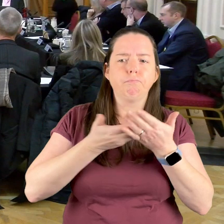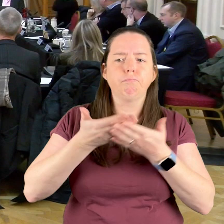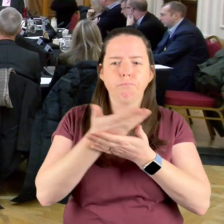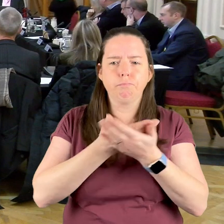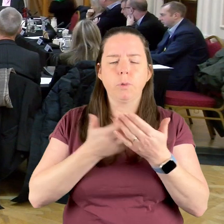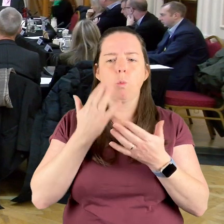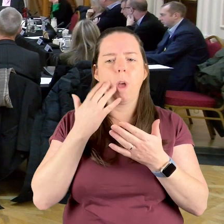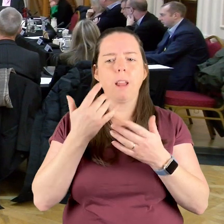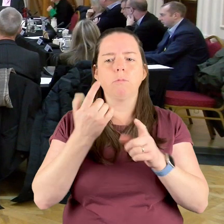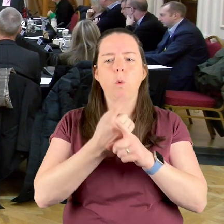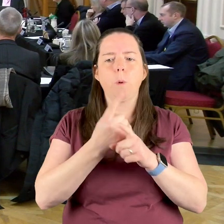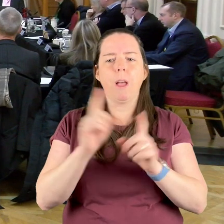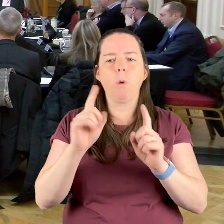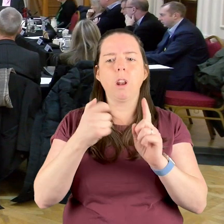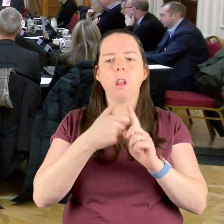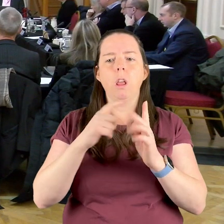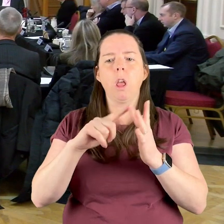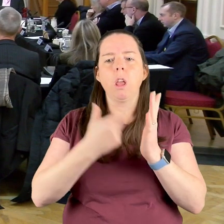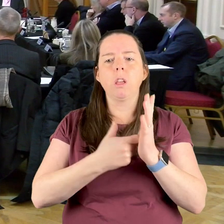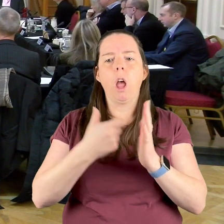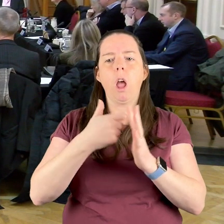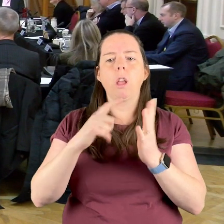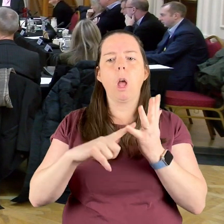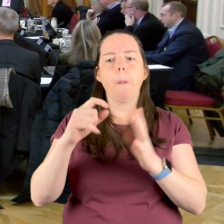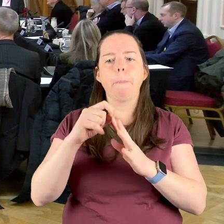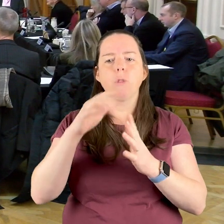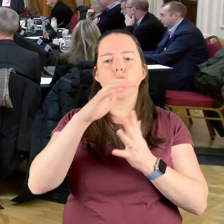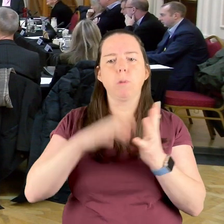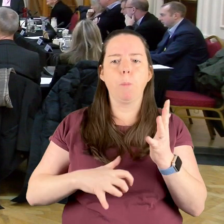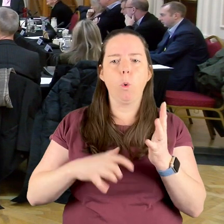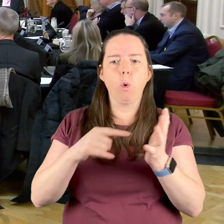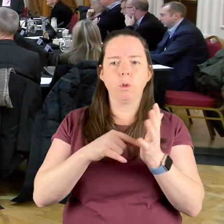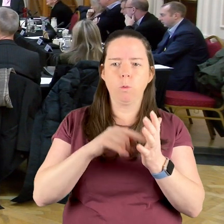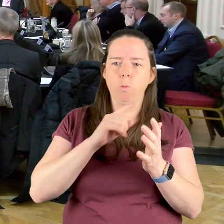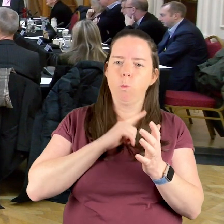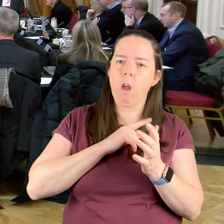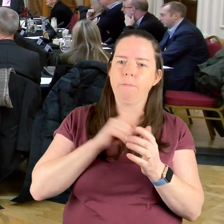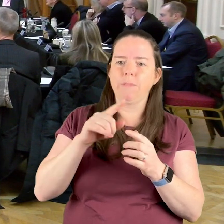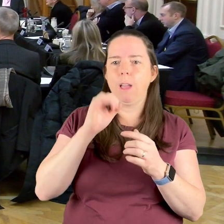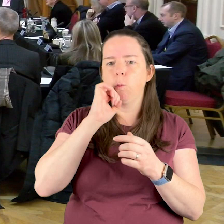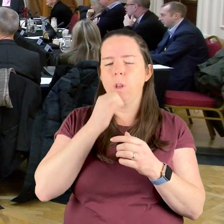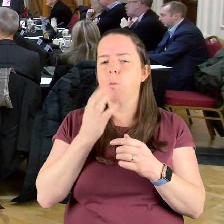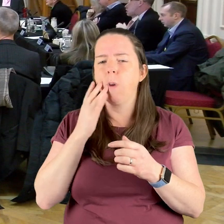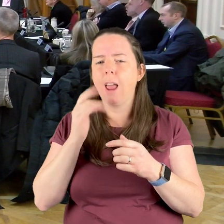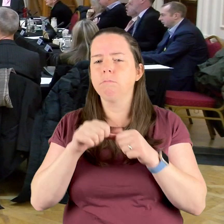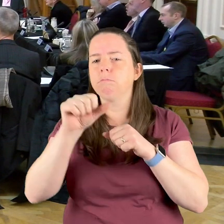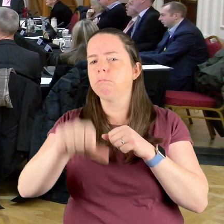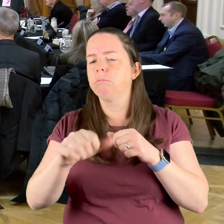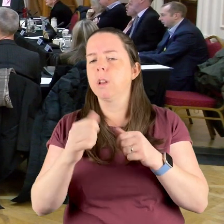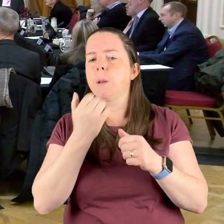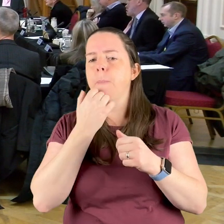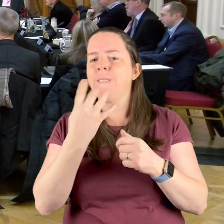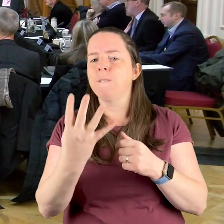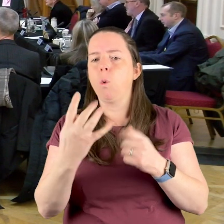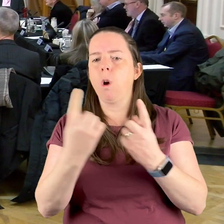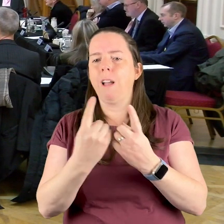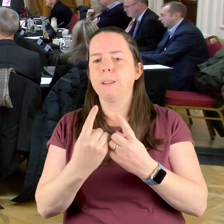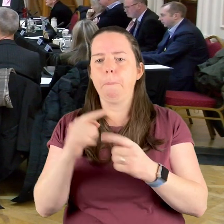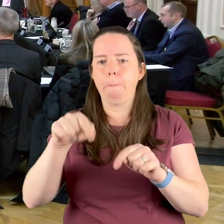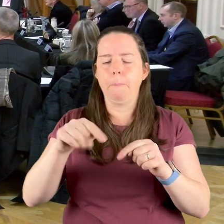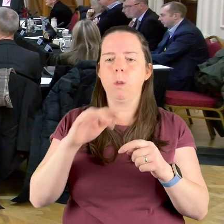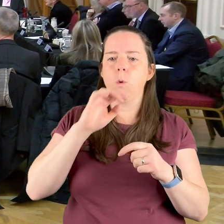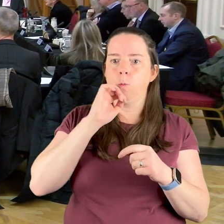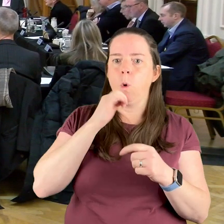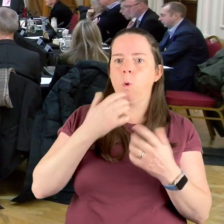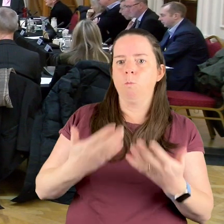I think we're going to talk more about that when we talk about the COCOP report, because that is coming up in item, I think, number 4.